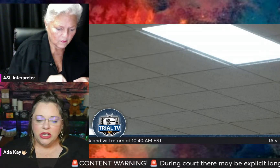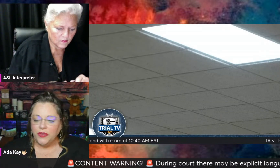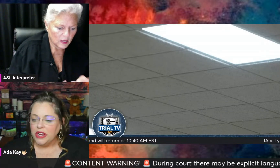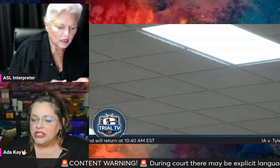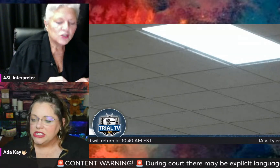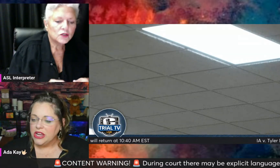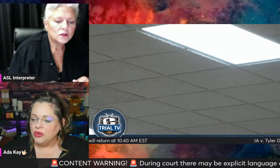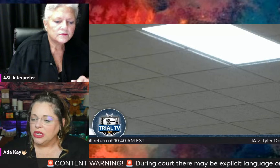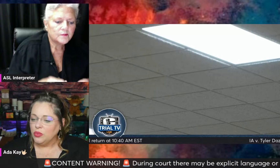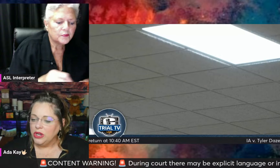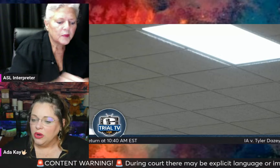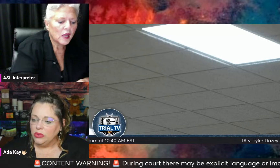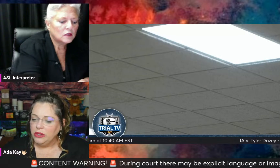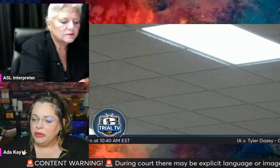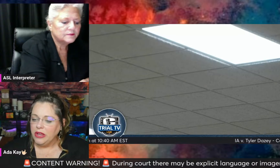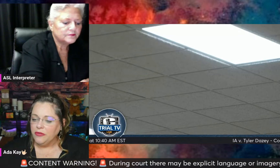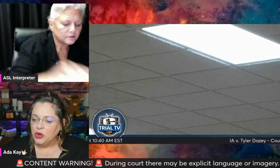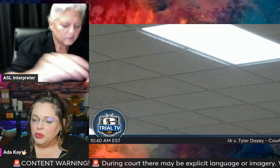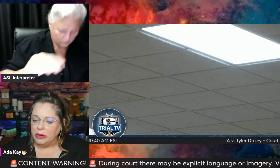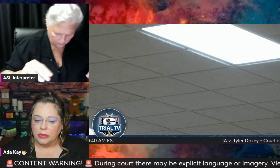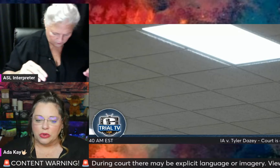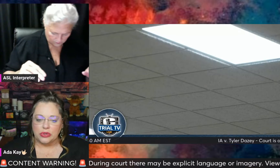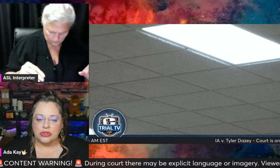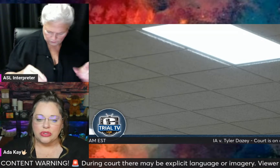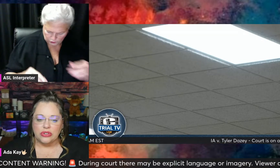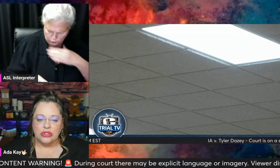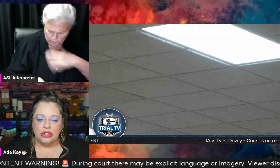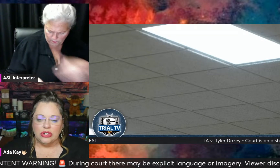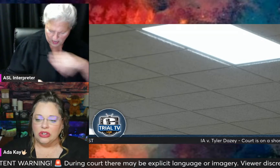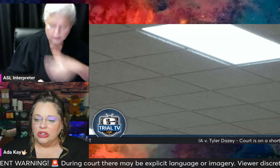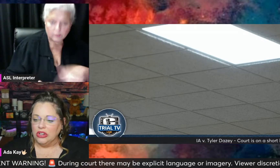We need to find a sound that we only play for new members.